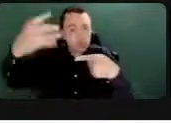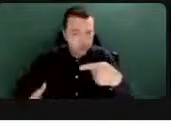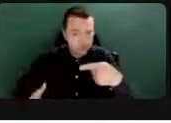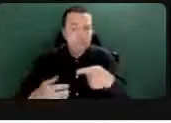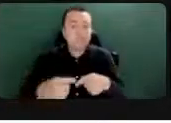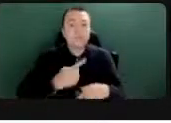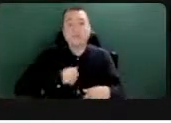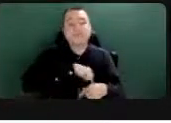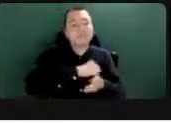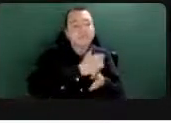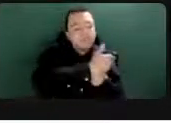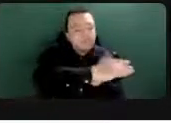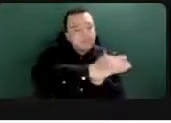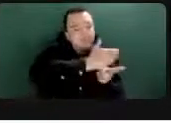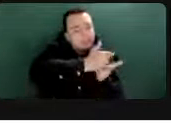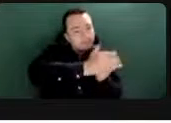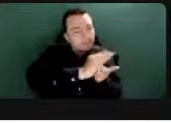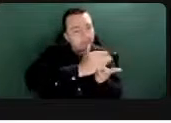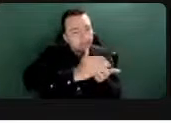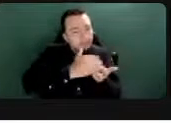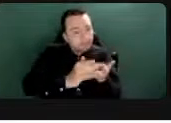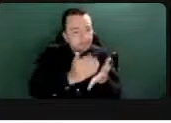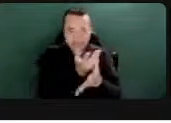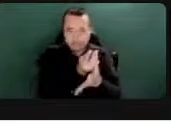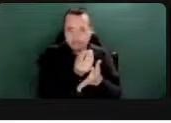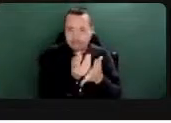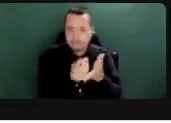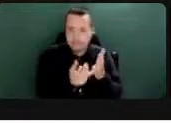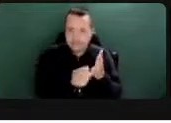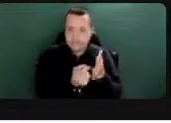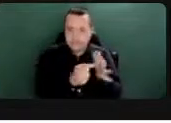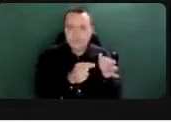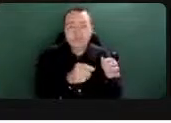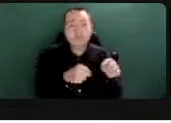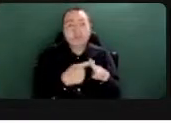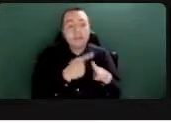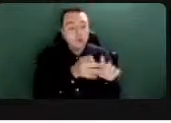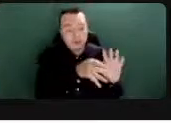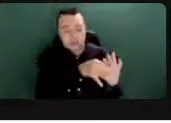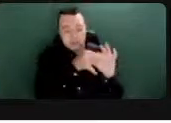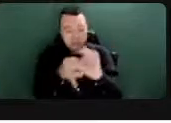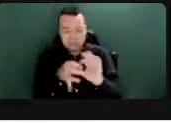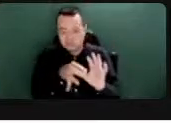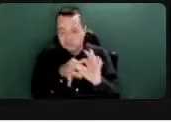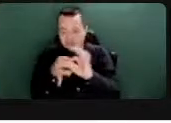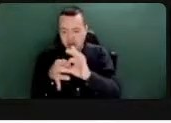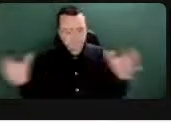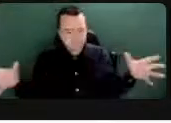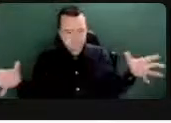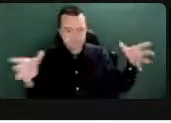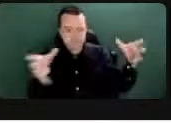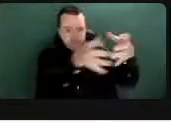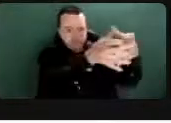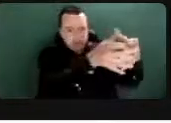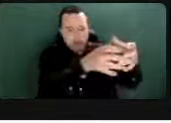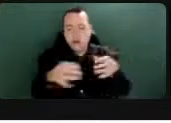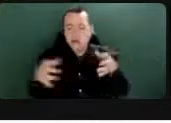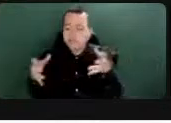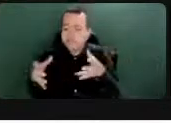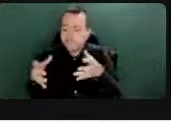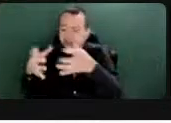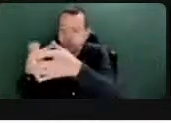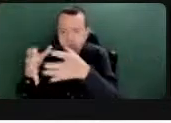other evidence collections so that somebody may see something in the Resilient Health Systems collection that is also relevant